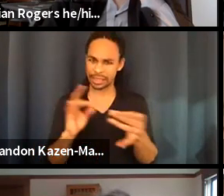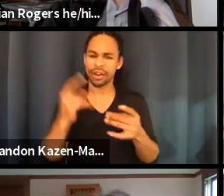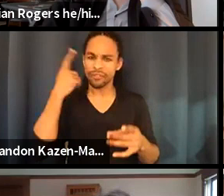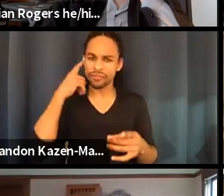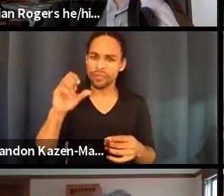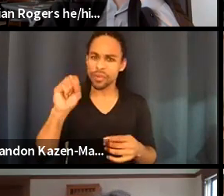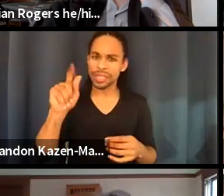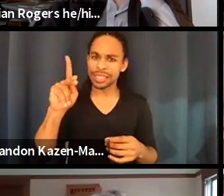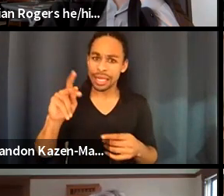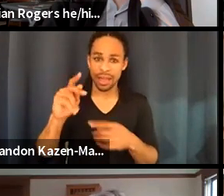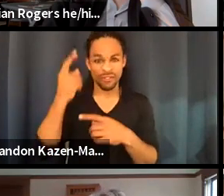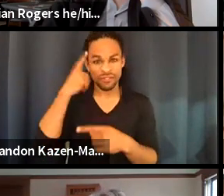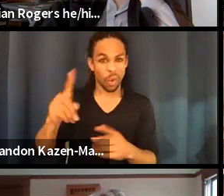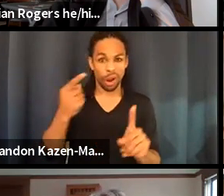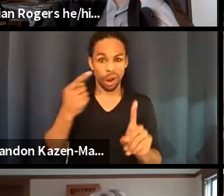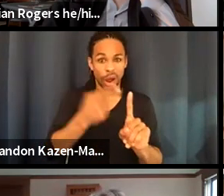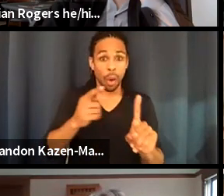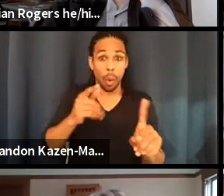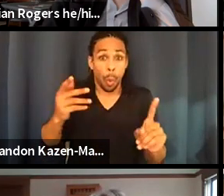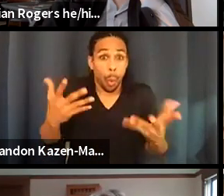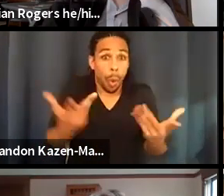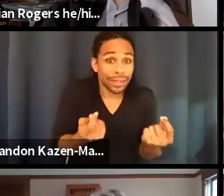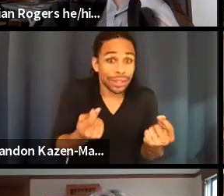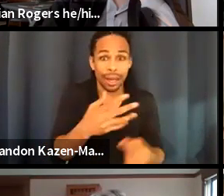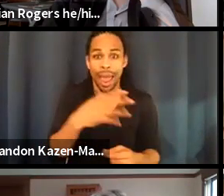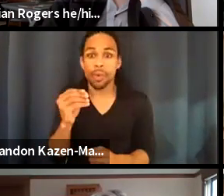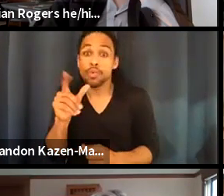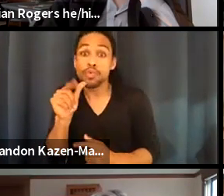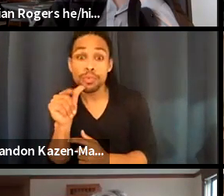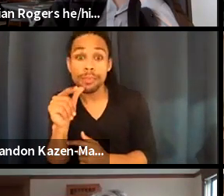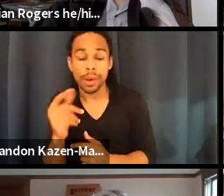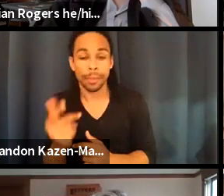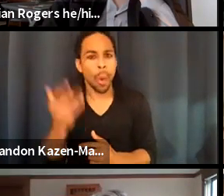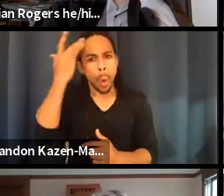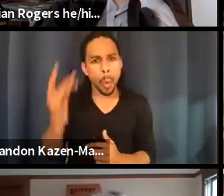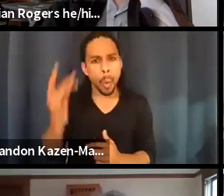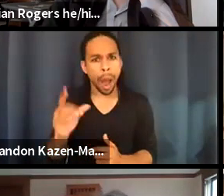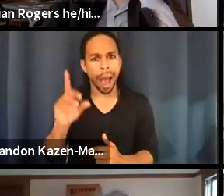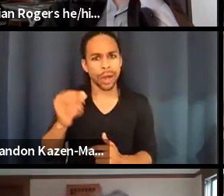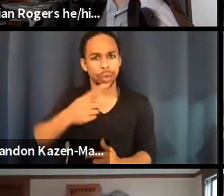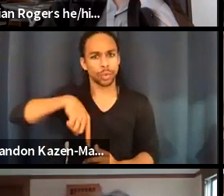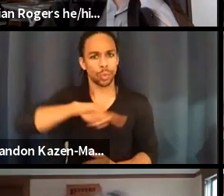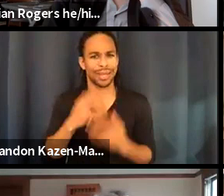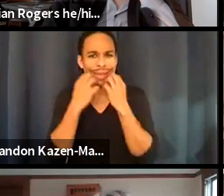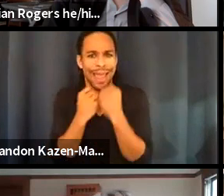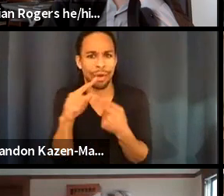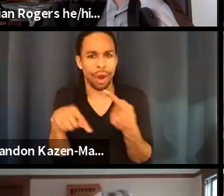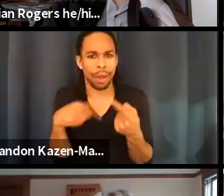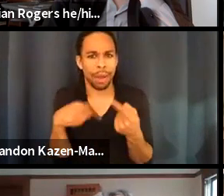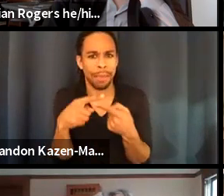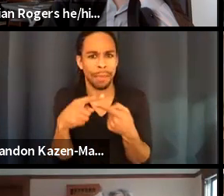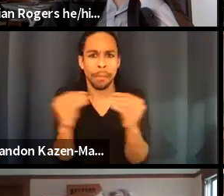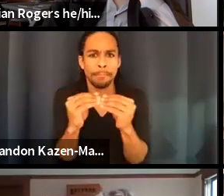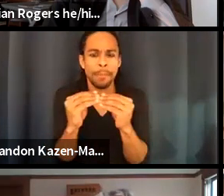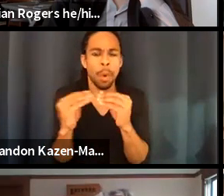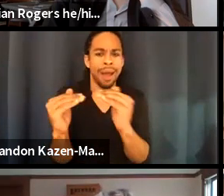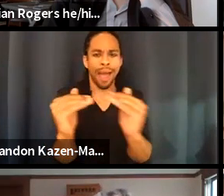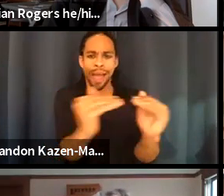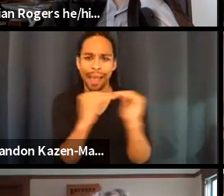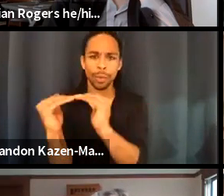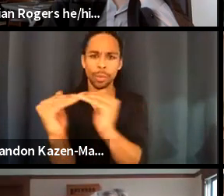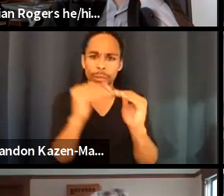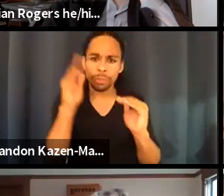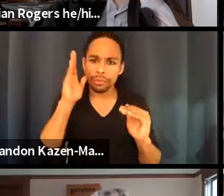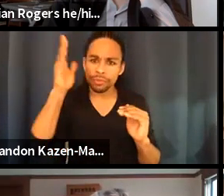whom? Why do we care about a more equitable future in our dance and